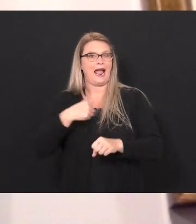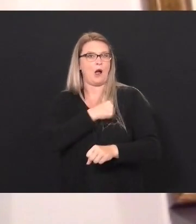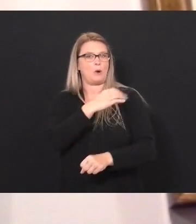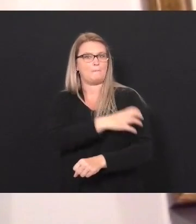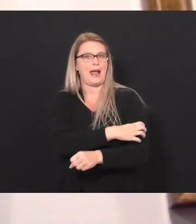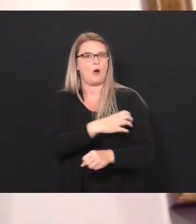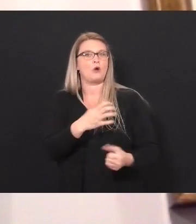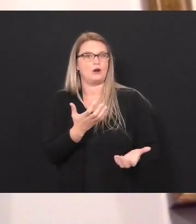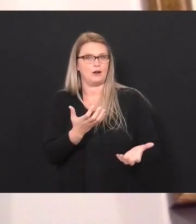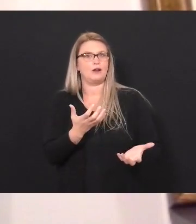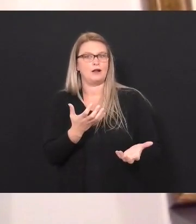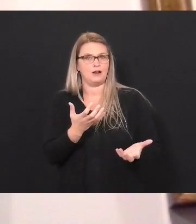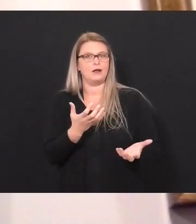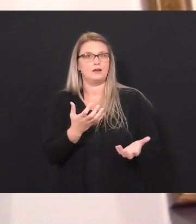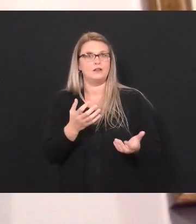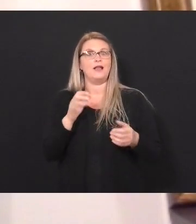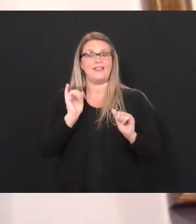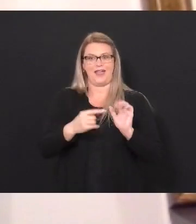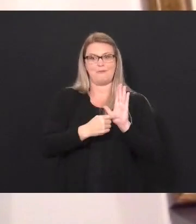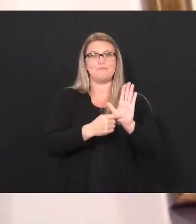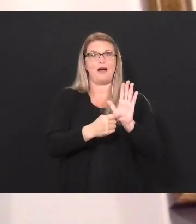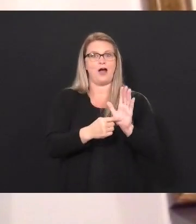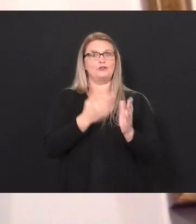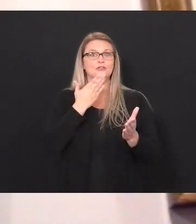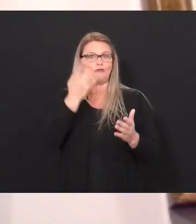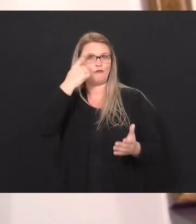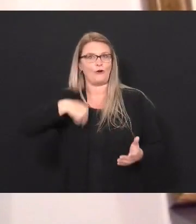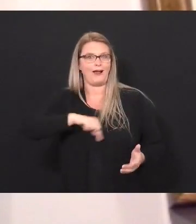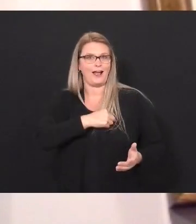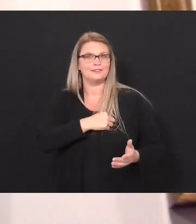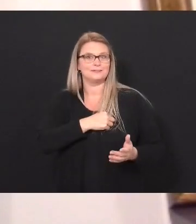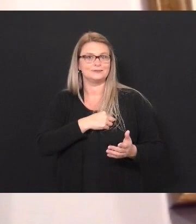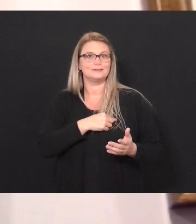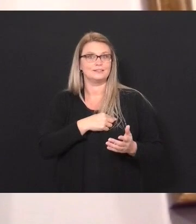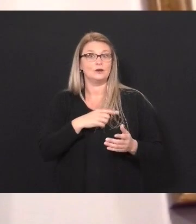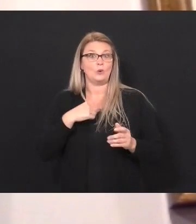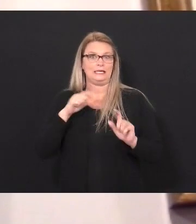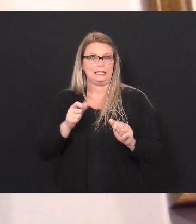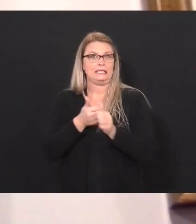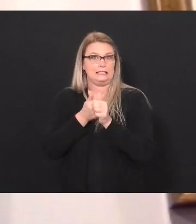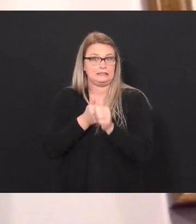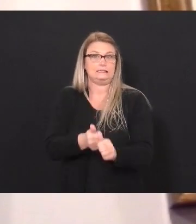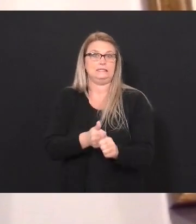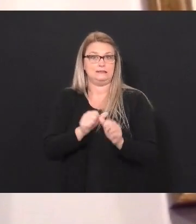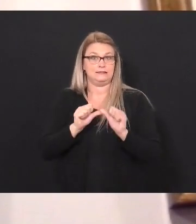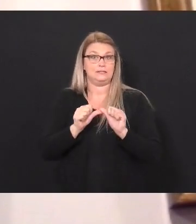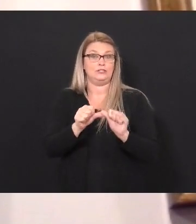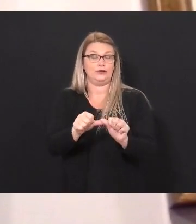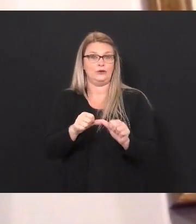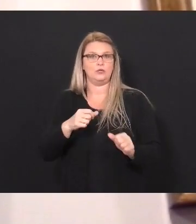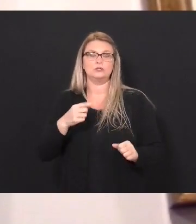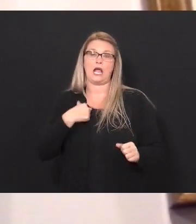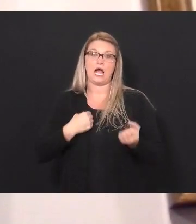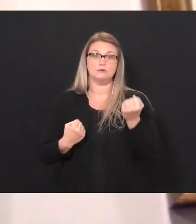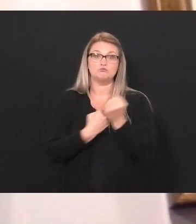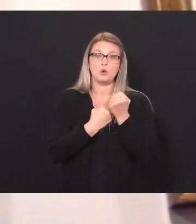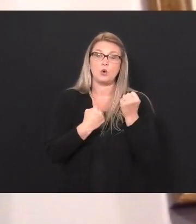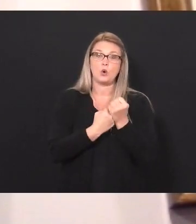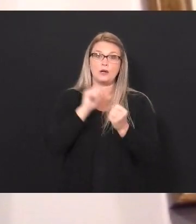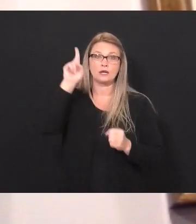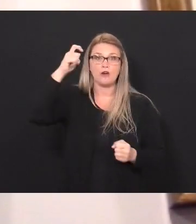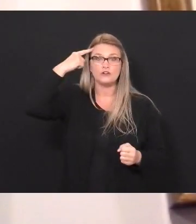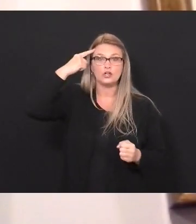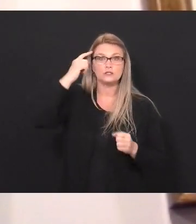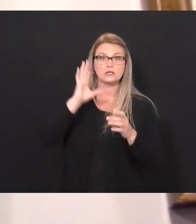and the model will continue to change in a good way for us if we keep doing this. So I would second the governor's comments. This is